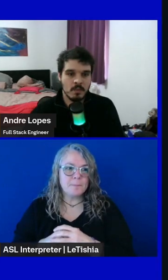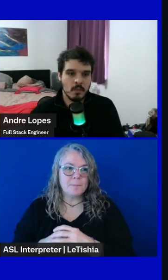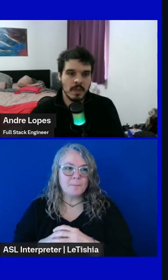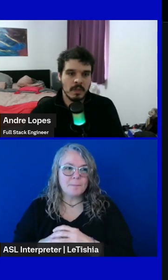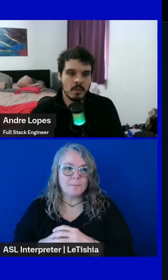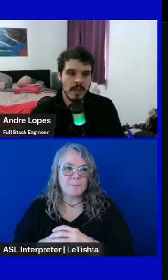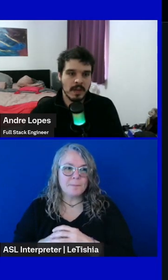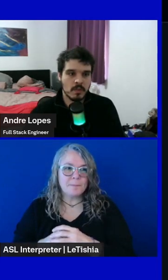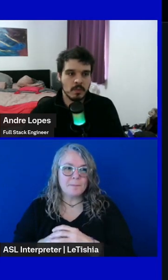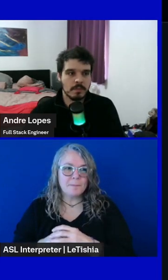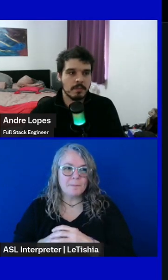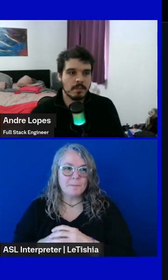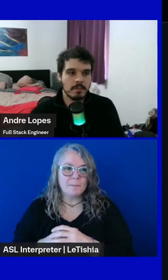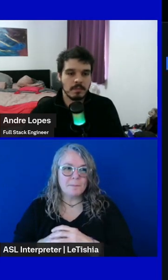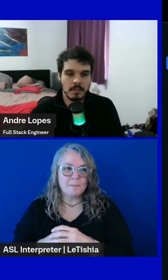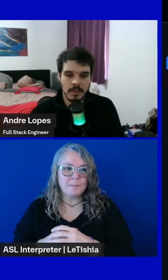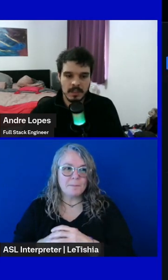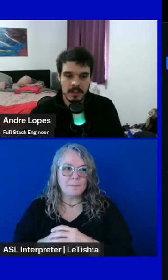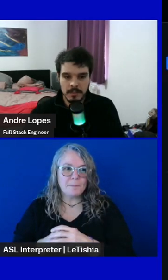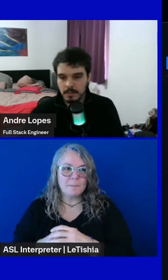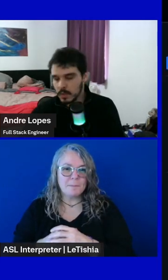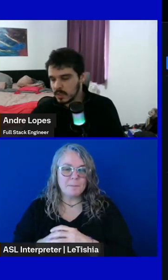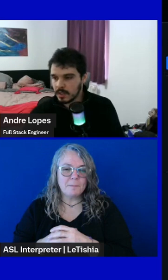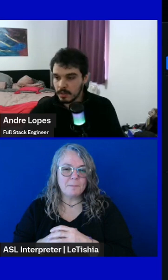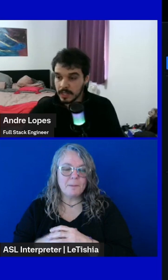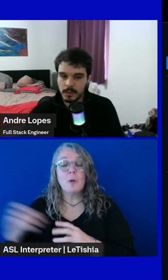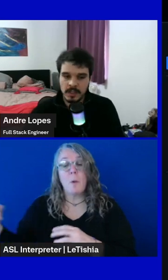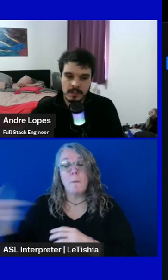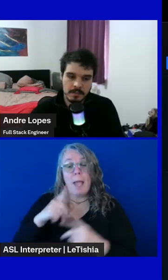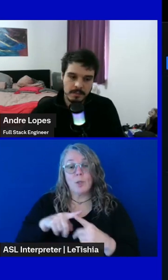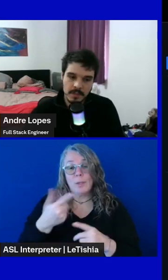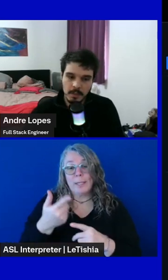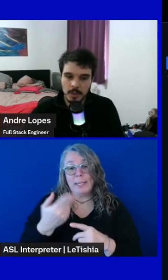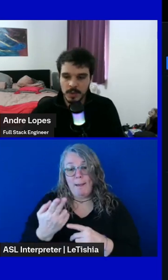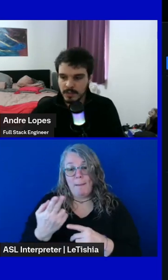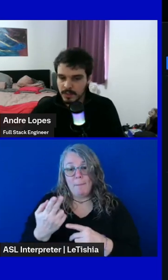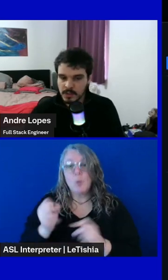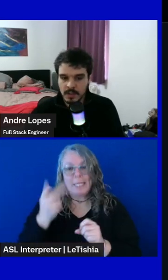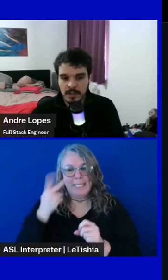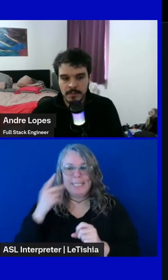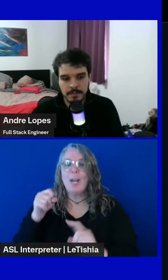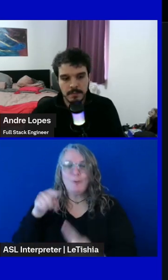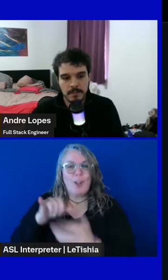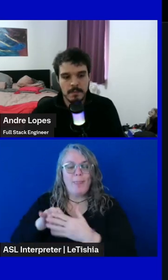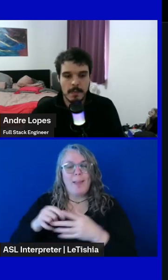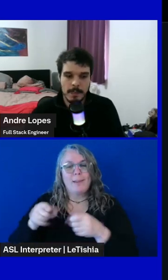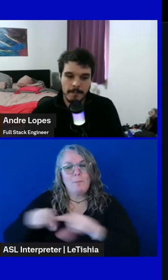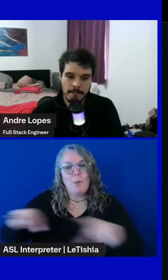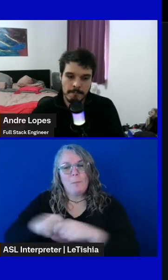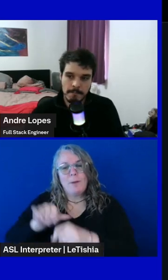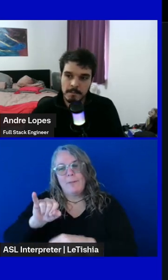And then when I go back to GitHub, you can see I already triggered deployment of infrastructure.